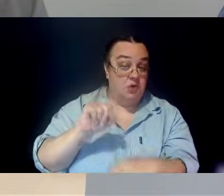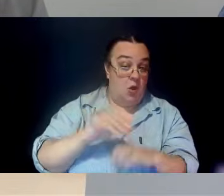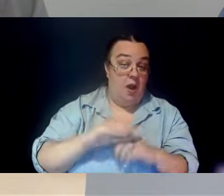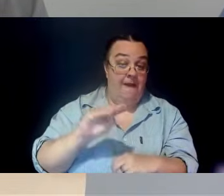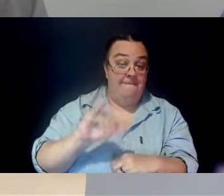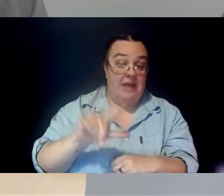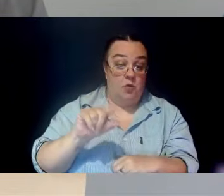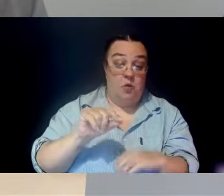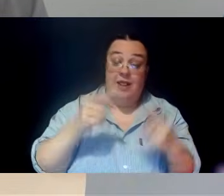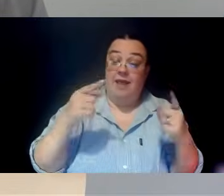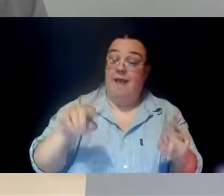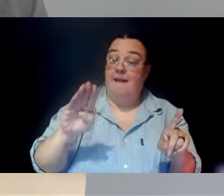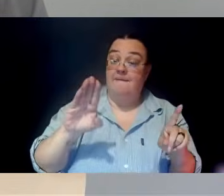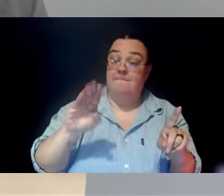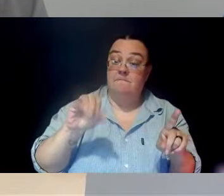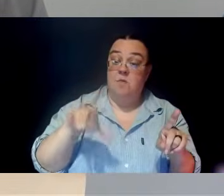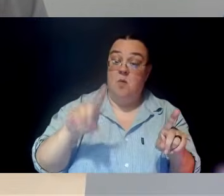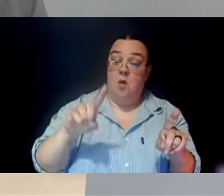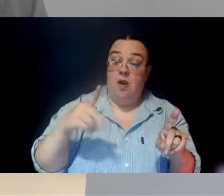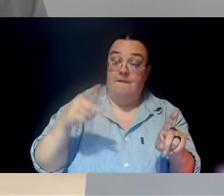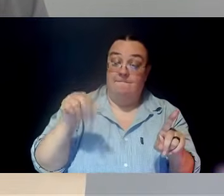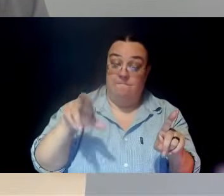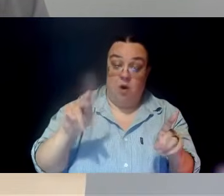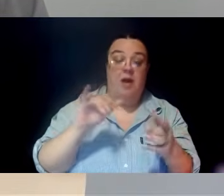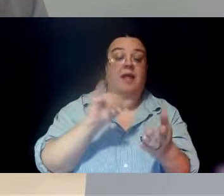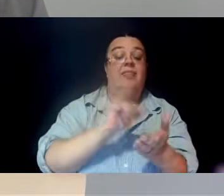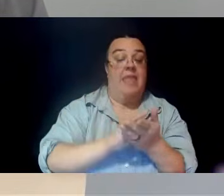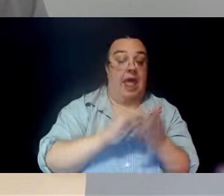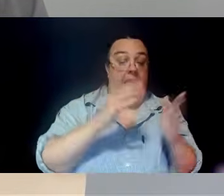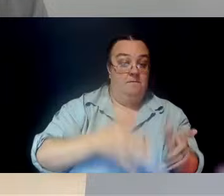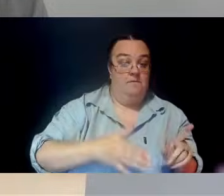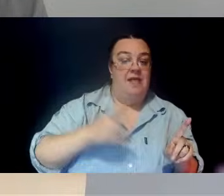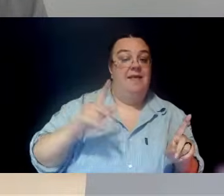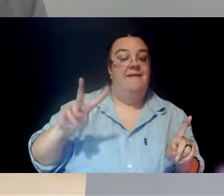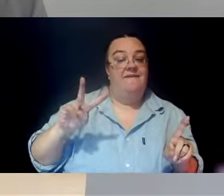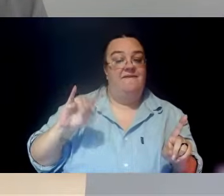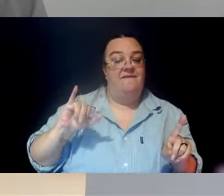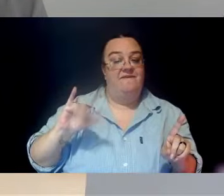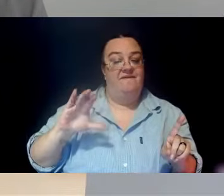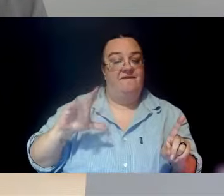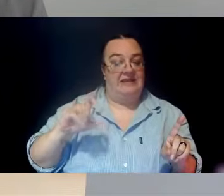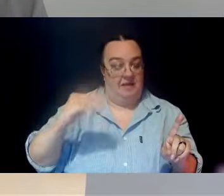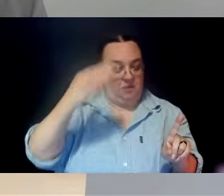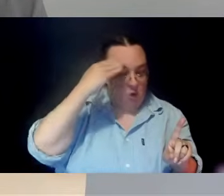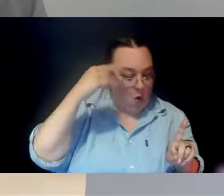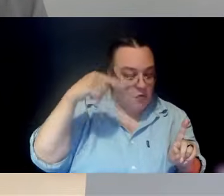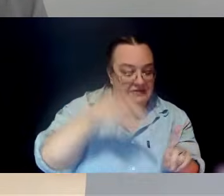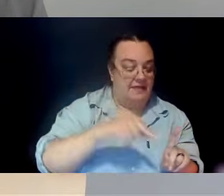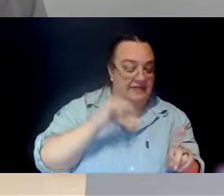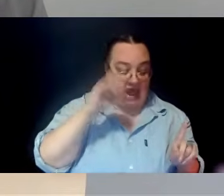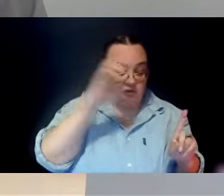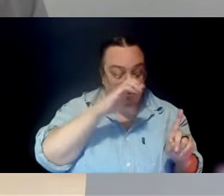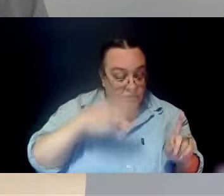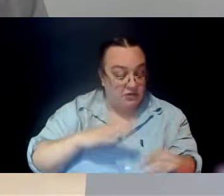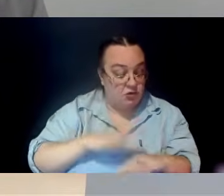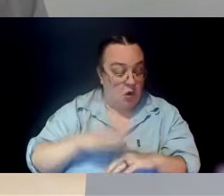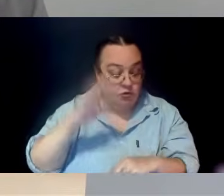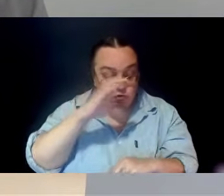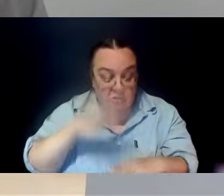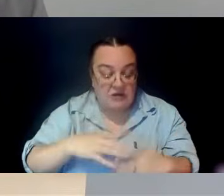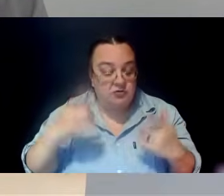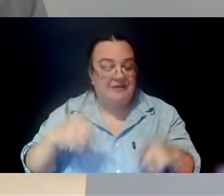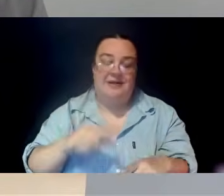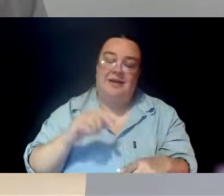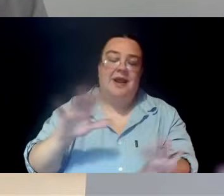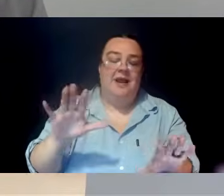Park. That individual was known to the victim, so that was not a stranger-on-stranger incident. Doesn't minimize the trauma